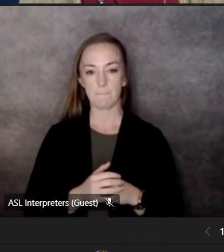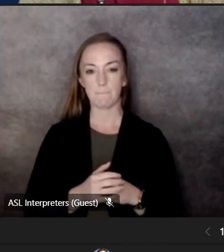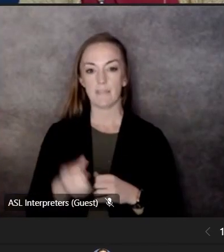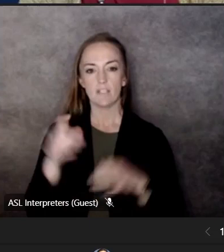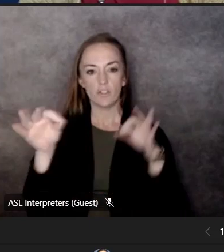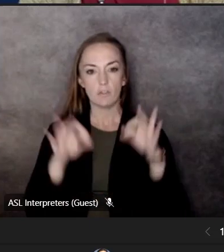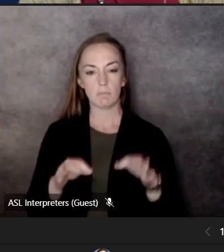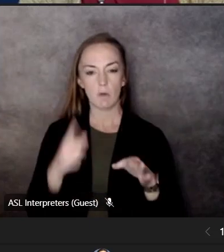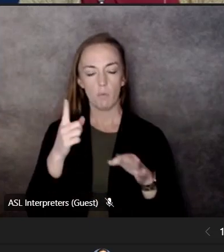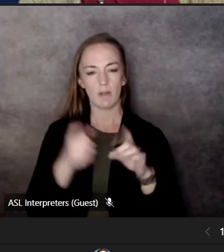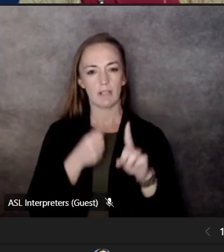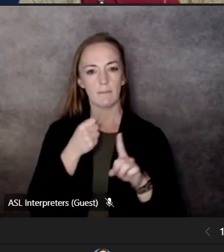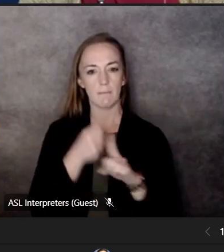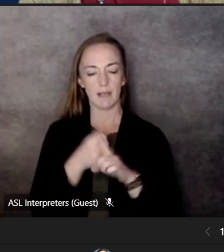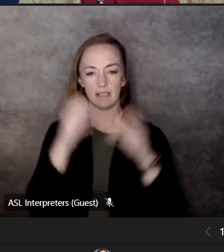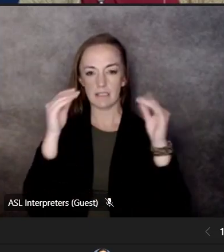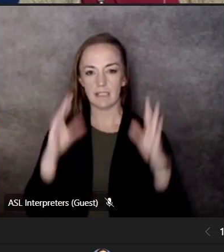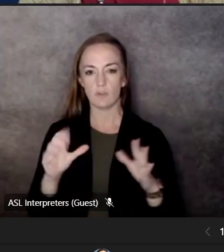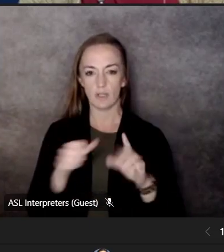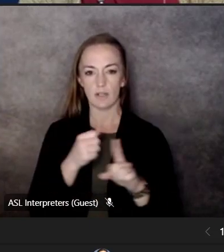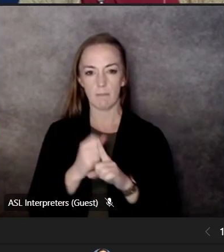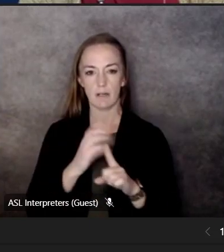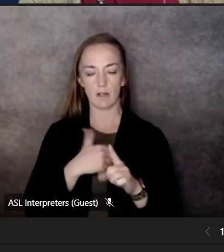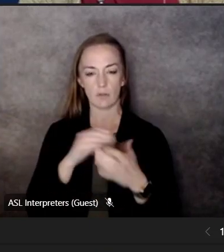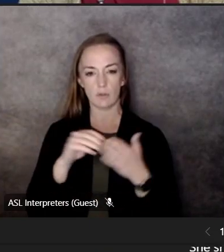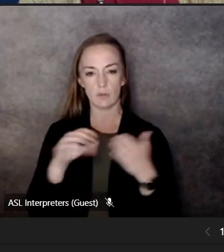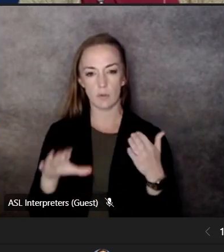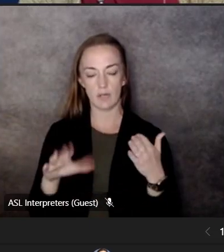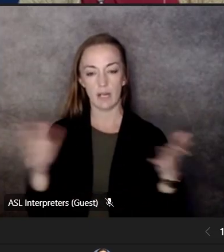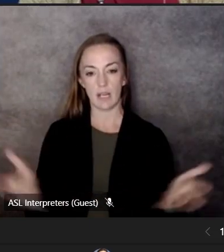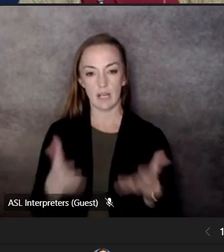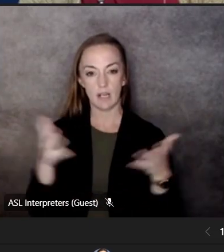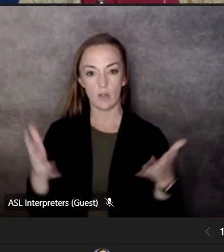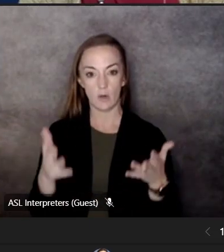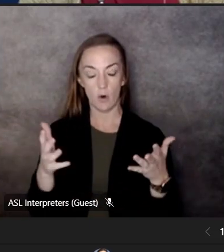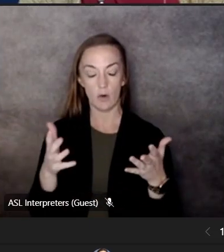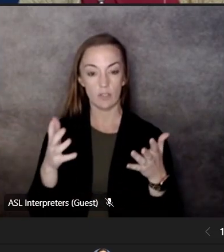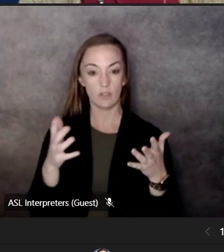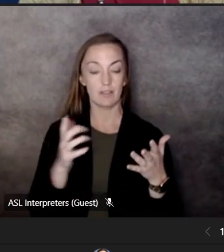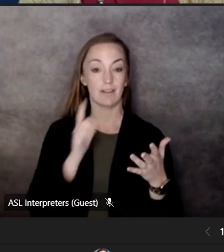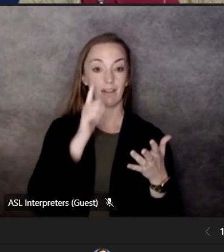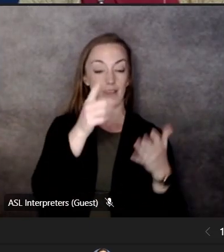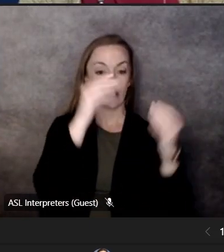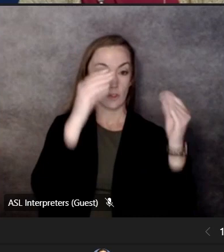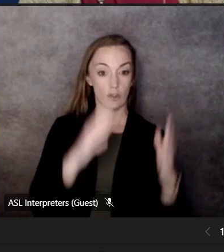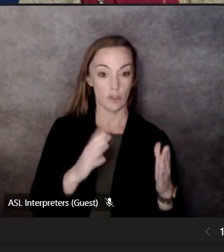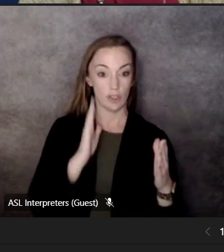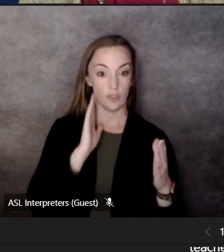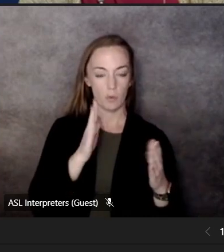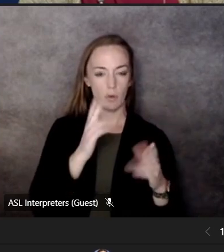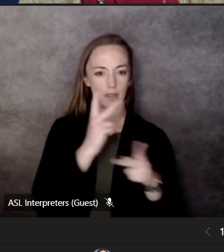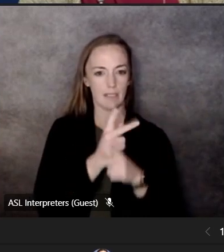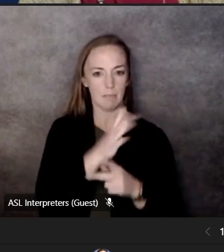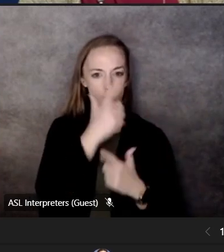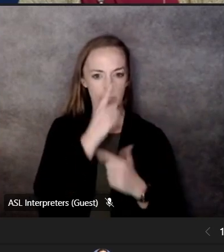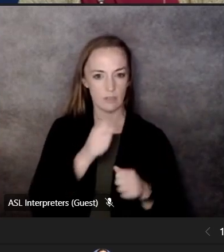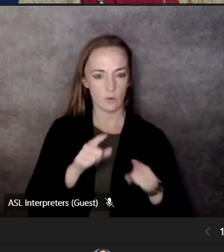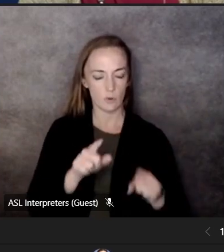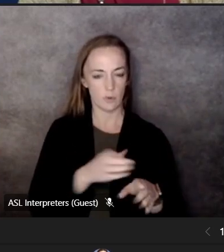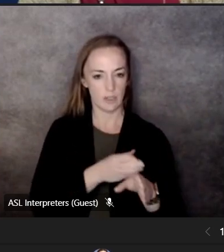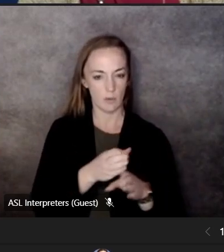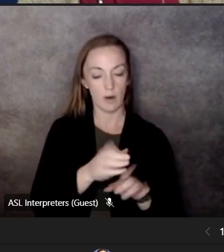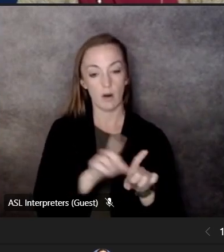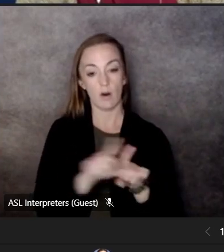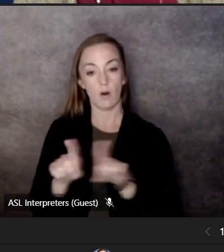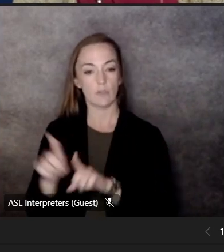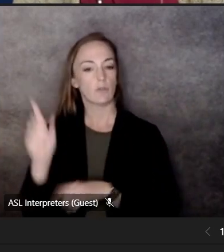and encouraged our aspiring educators to cherish those moments throughout their career. We also heard from Dr. Glass, whose presence at this